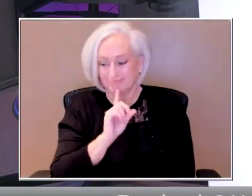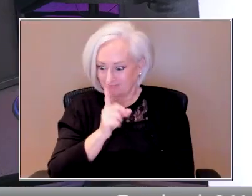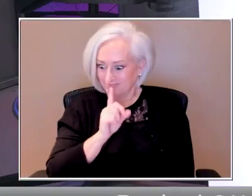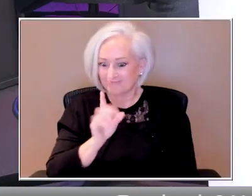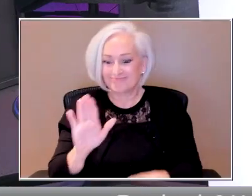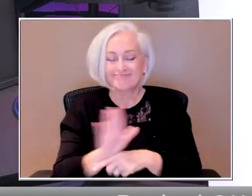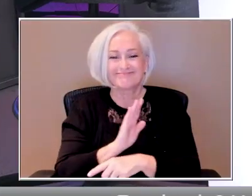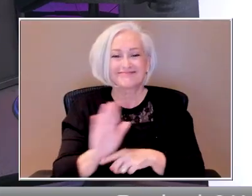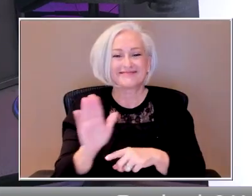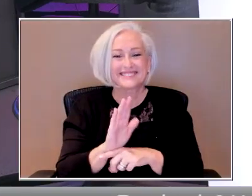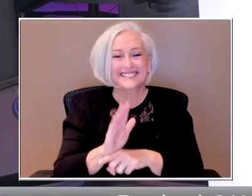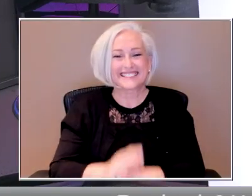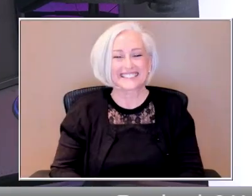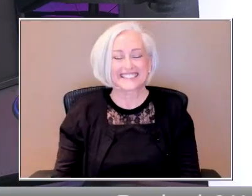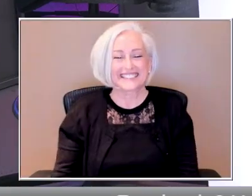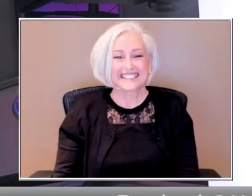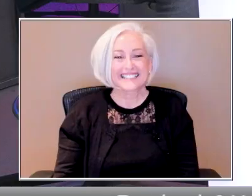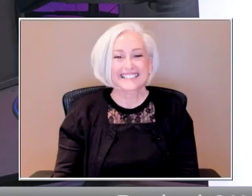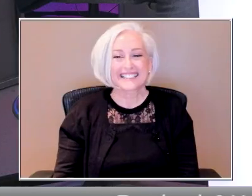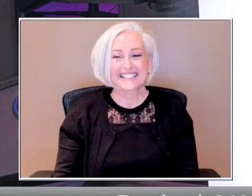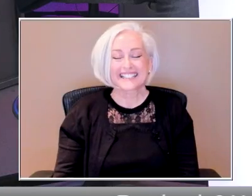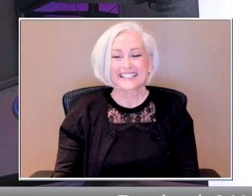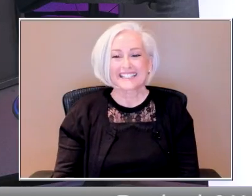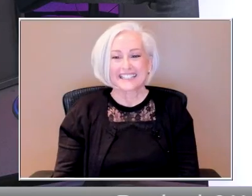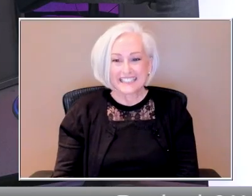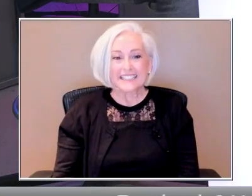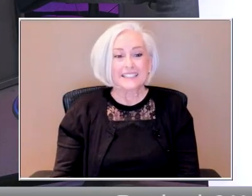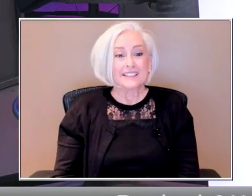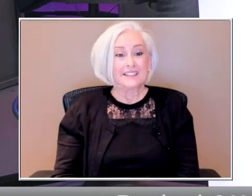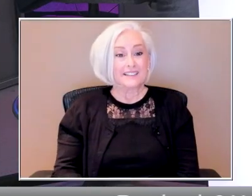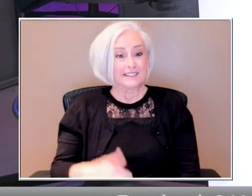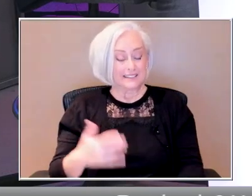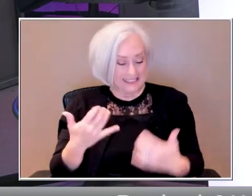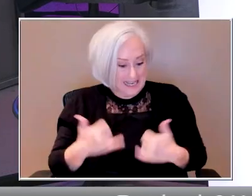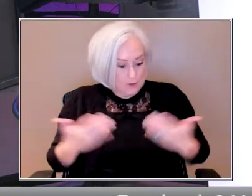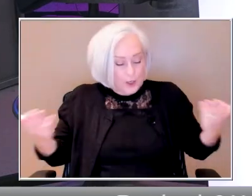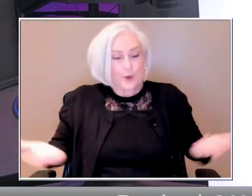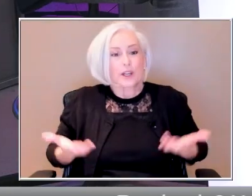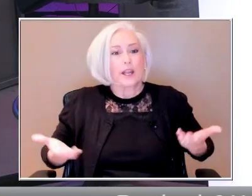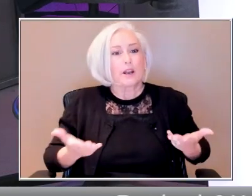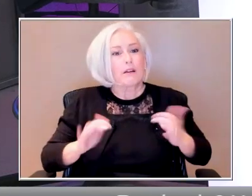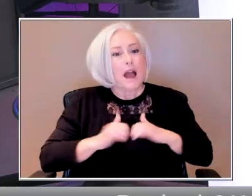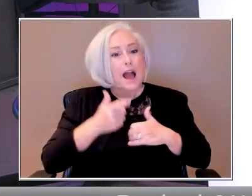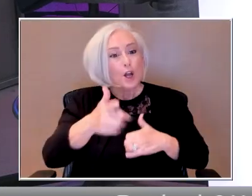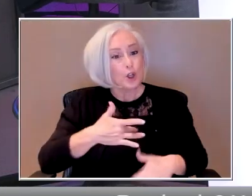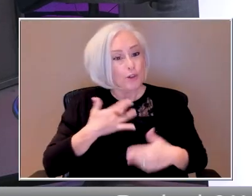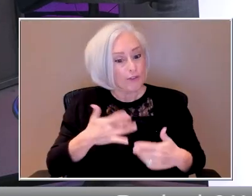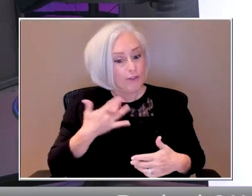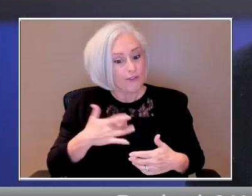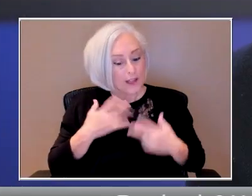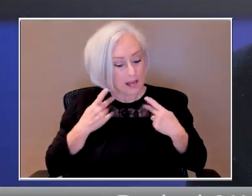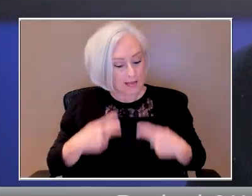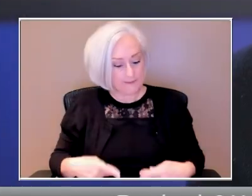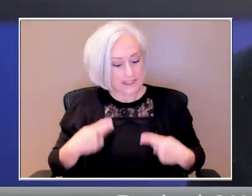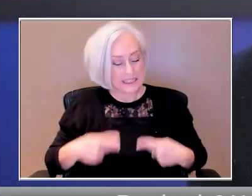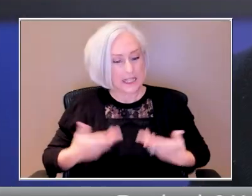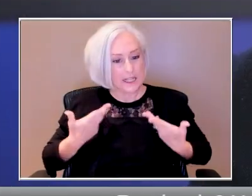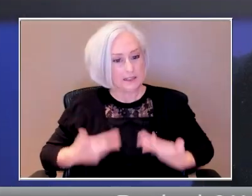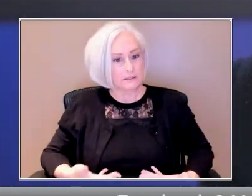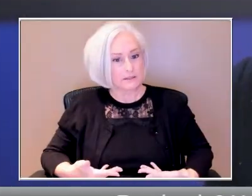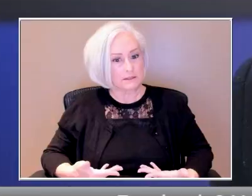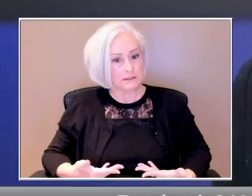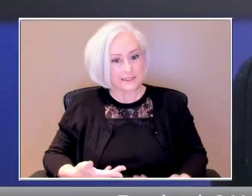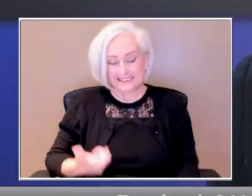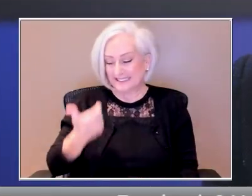bet. And here you are. How are you feeling physically? Well, physically, I just celebrated 12